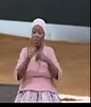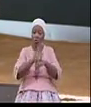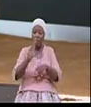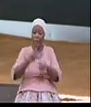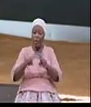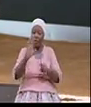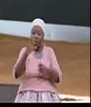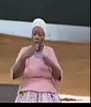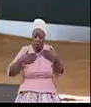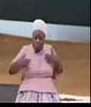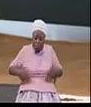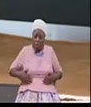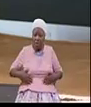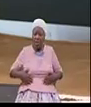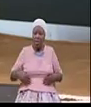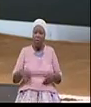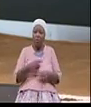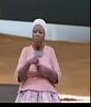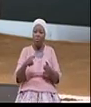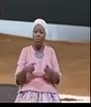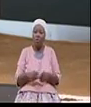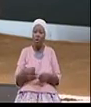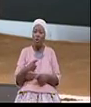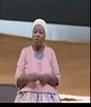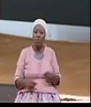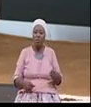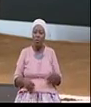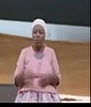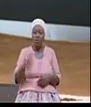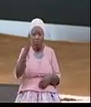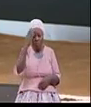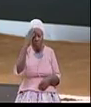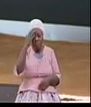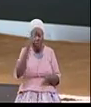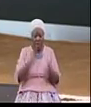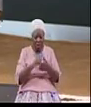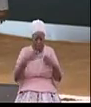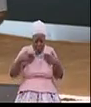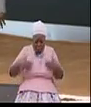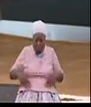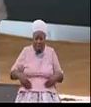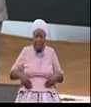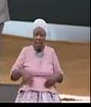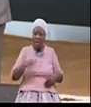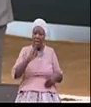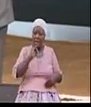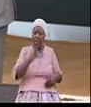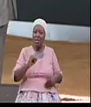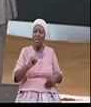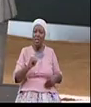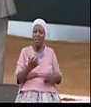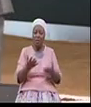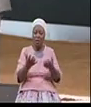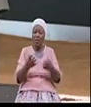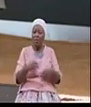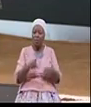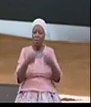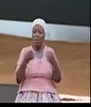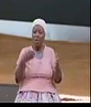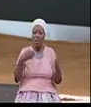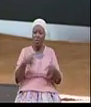weak, when your back and your backbone is not standing straight anymore, when you're